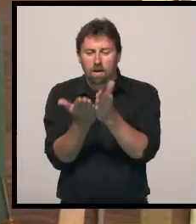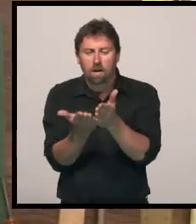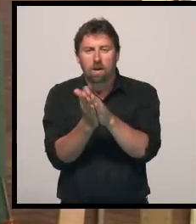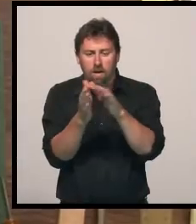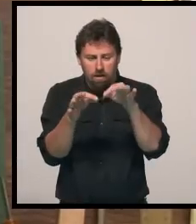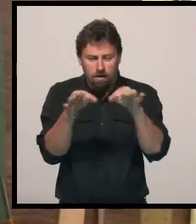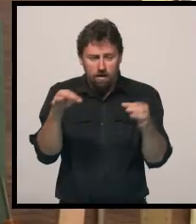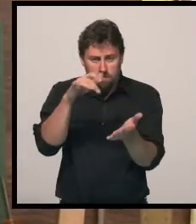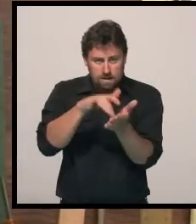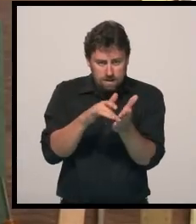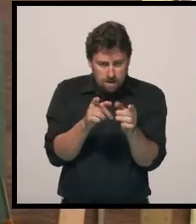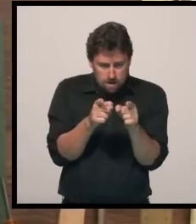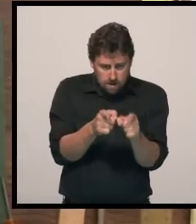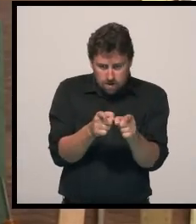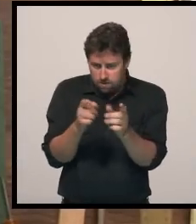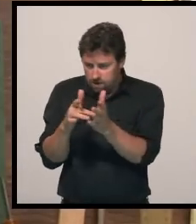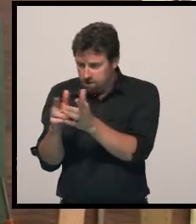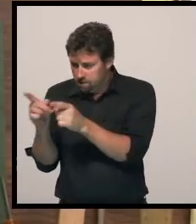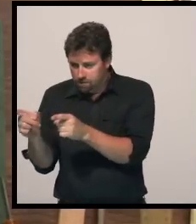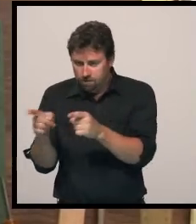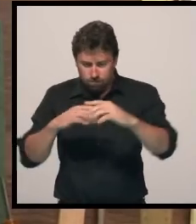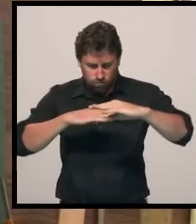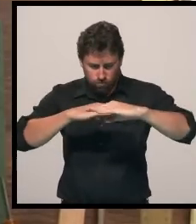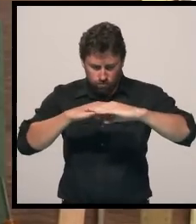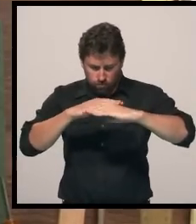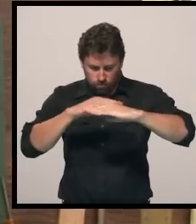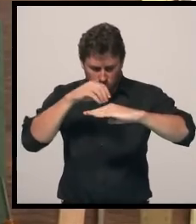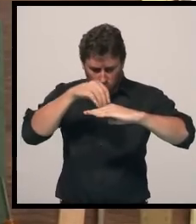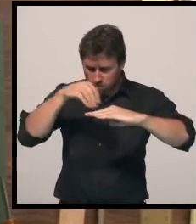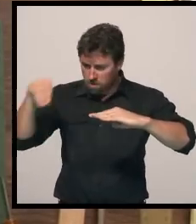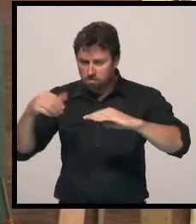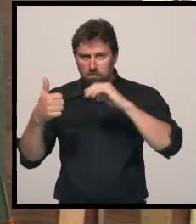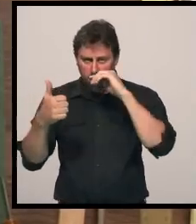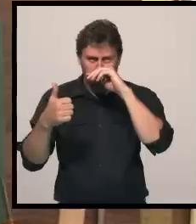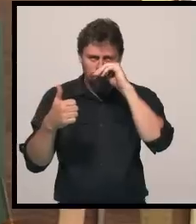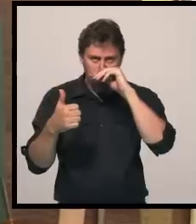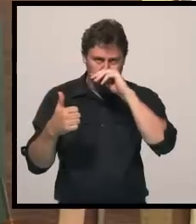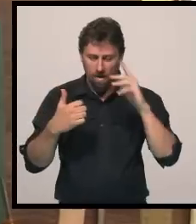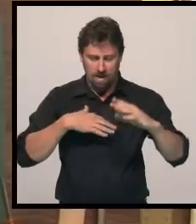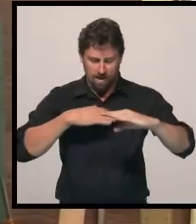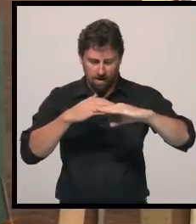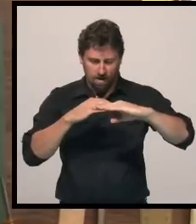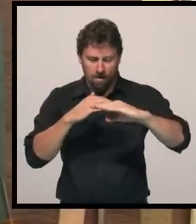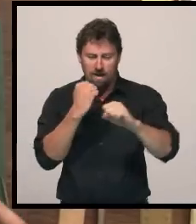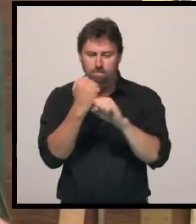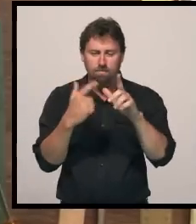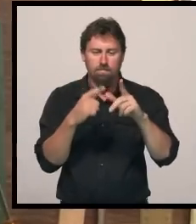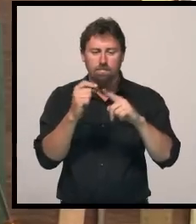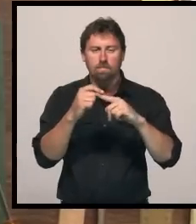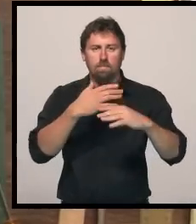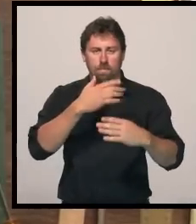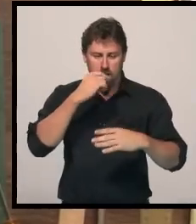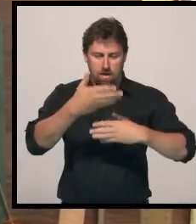centralized up between where the two joins. We've got a slight gap in there to allow the hinge to close so we don't get a spring.